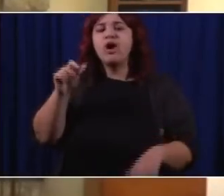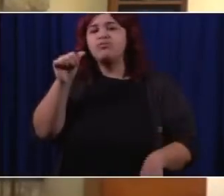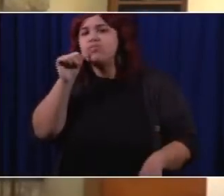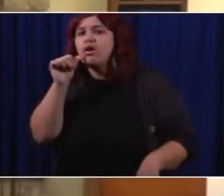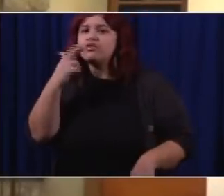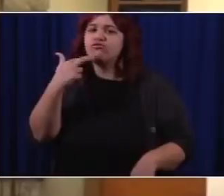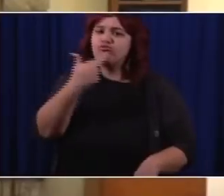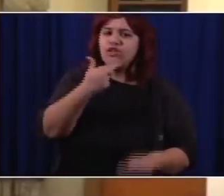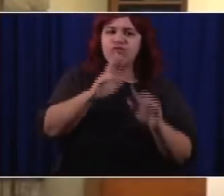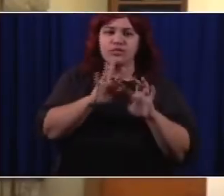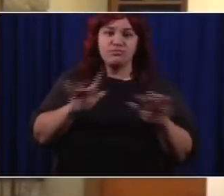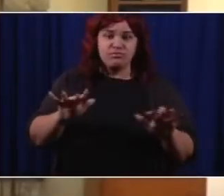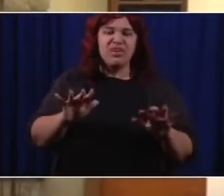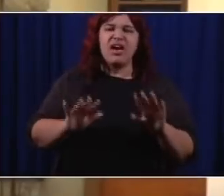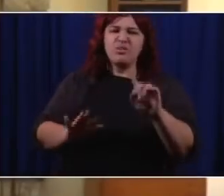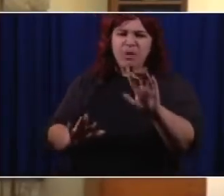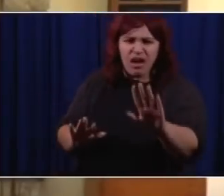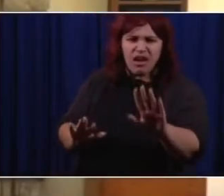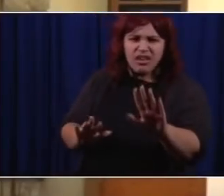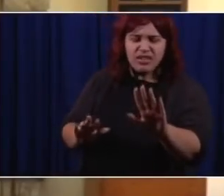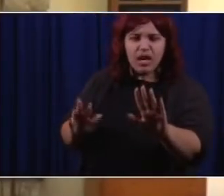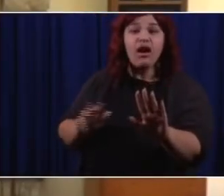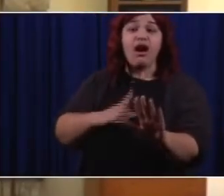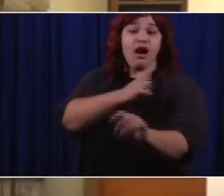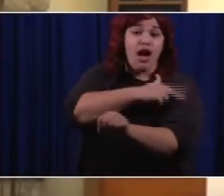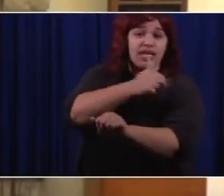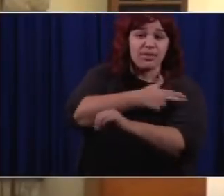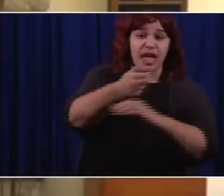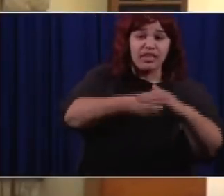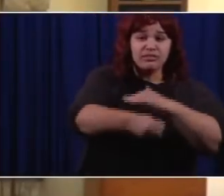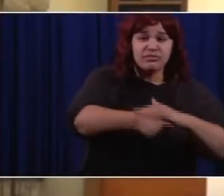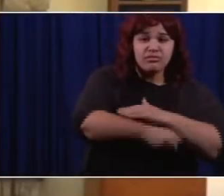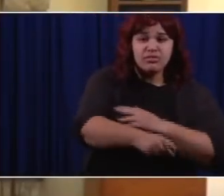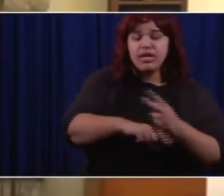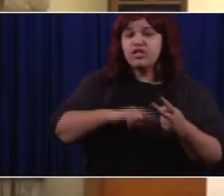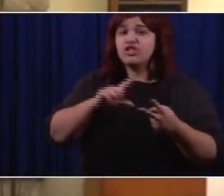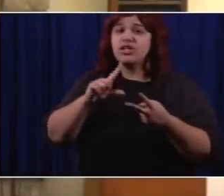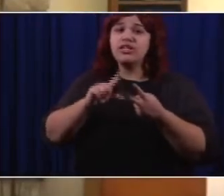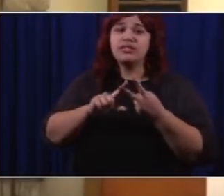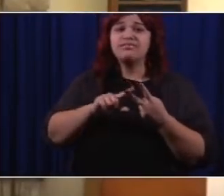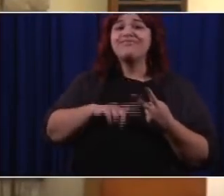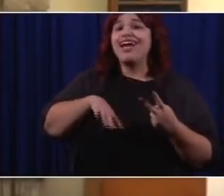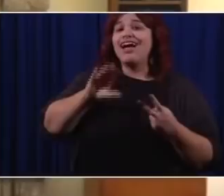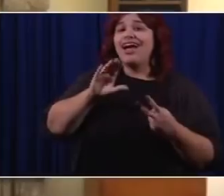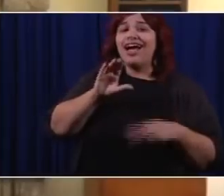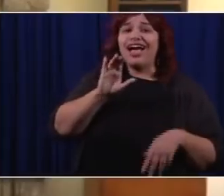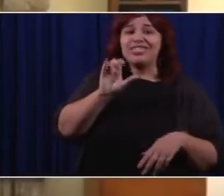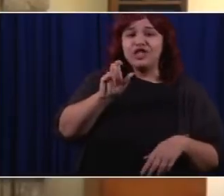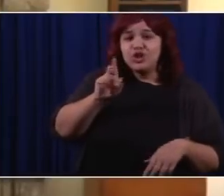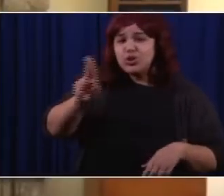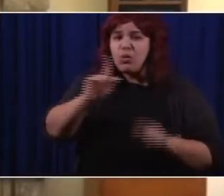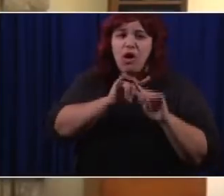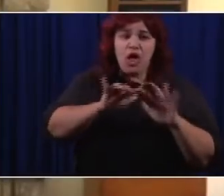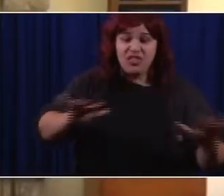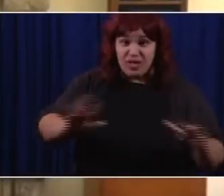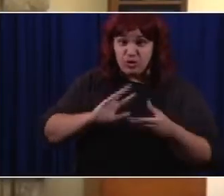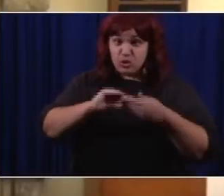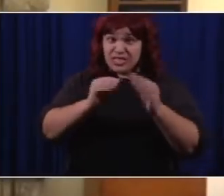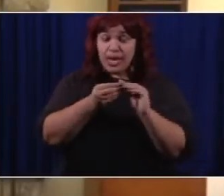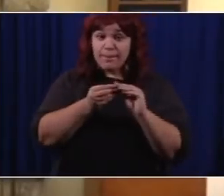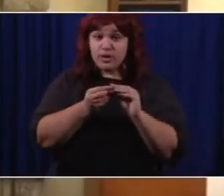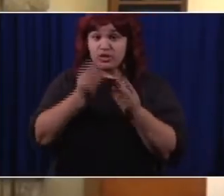they are a lagging indicator. So what numbers are you going to be looking at, and what in your mind is